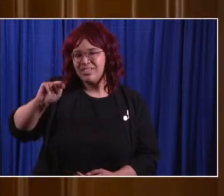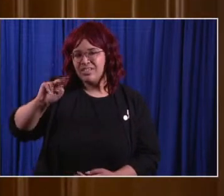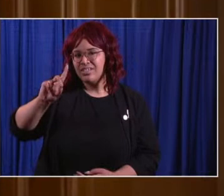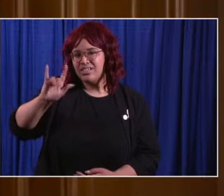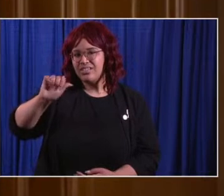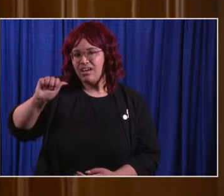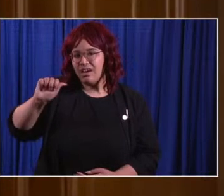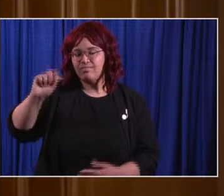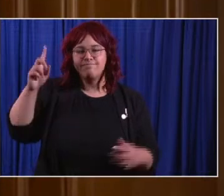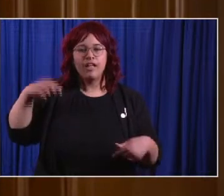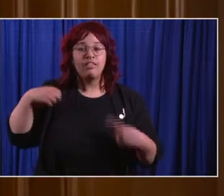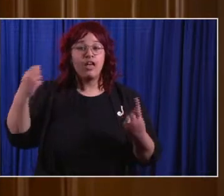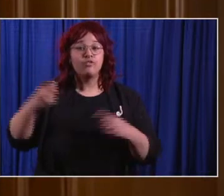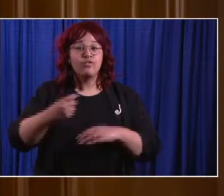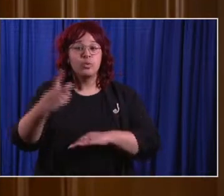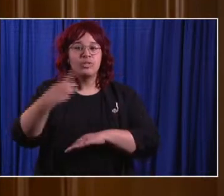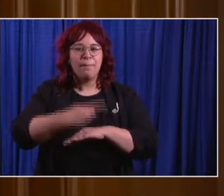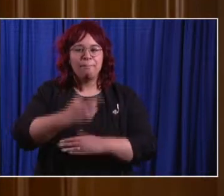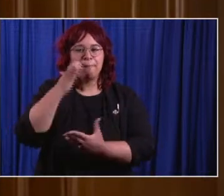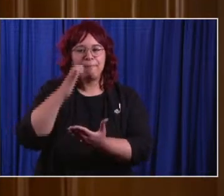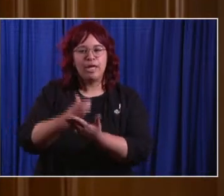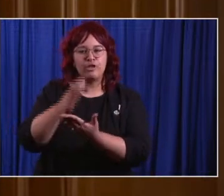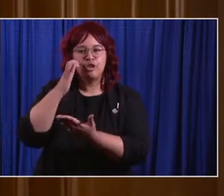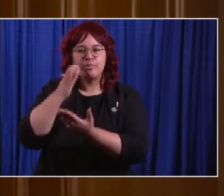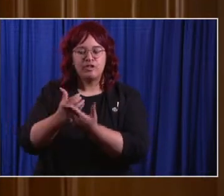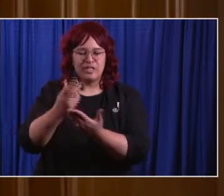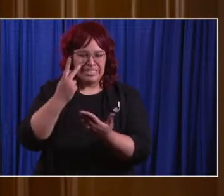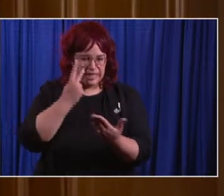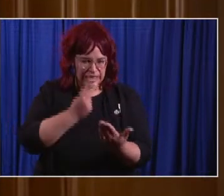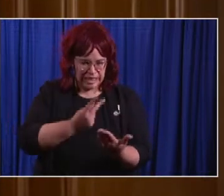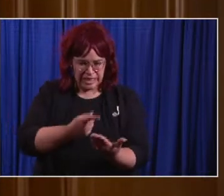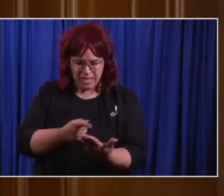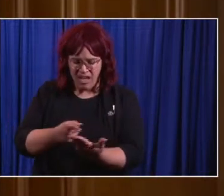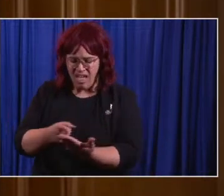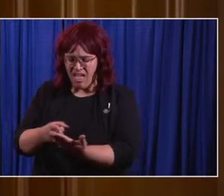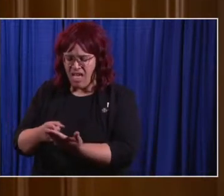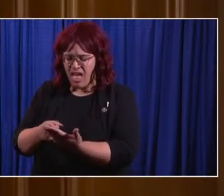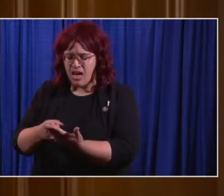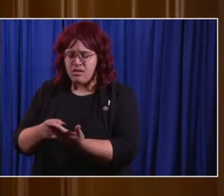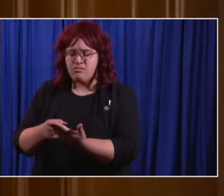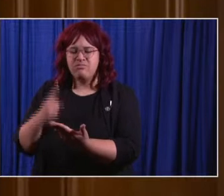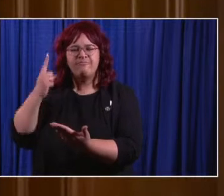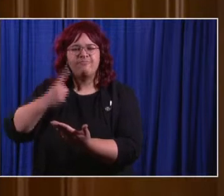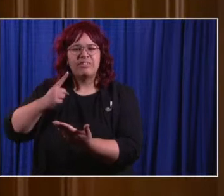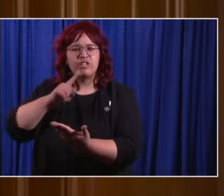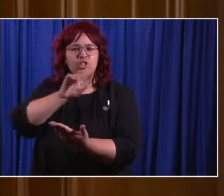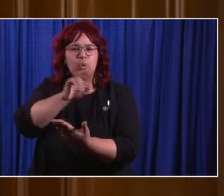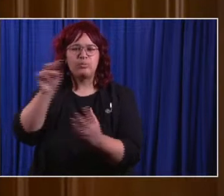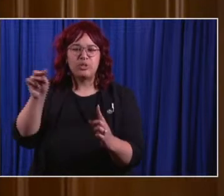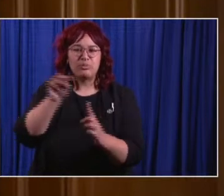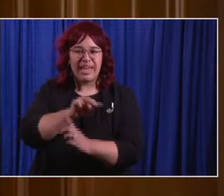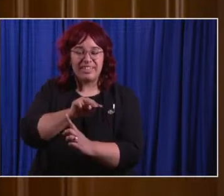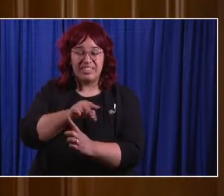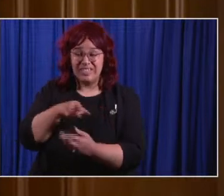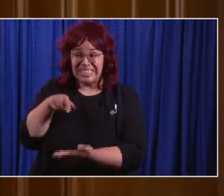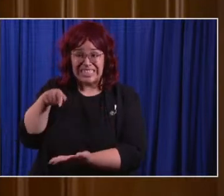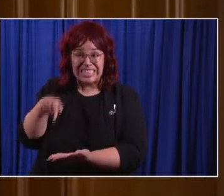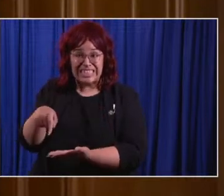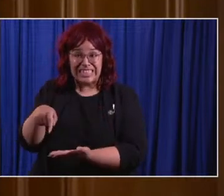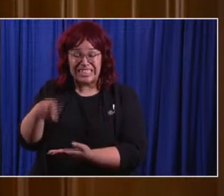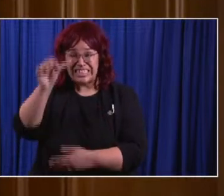days? And specifically, could you give us an idea of whether or not you ever thought in your mind that things could ever get that bad